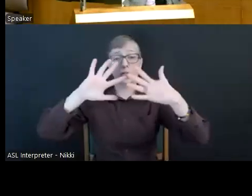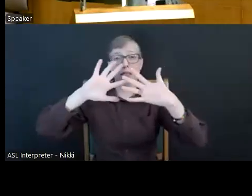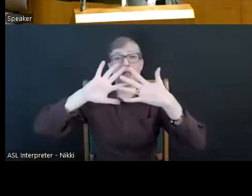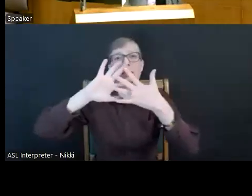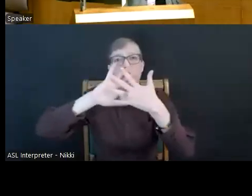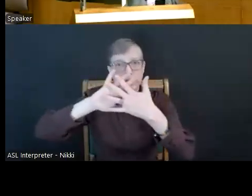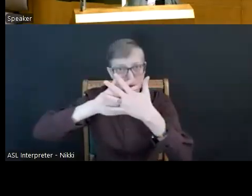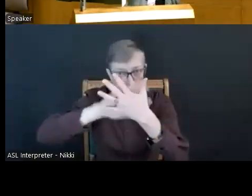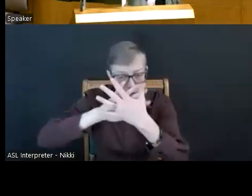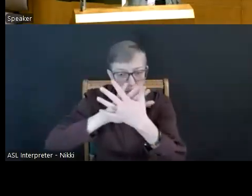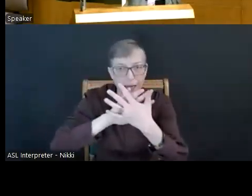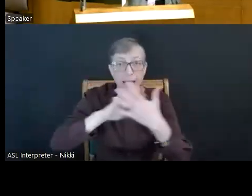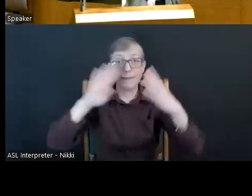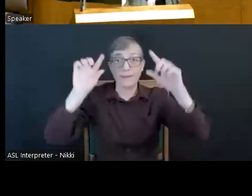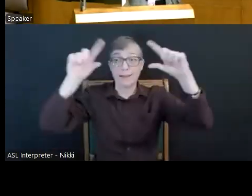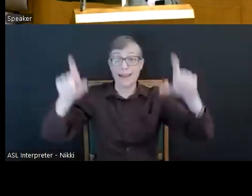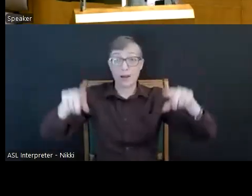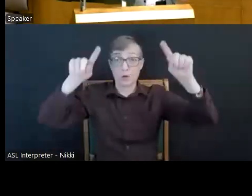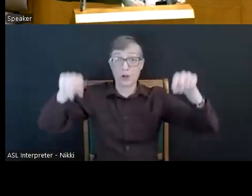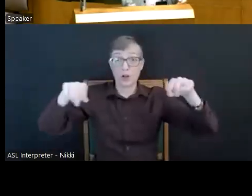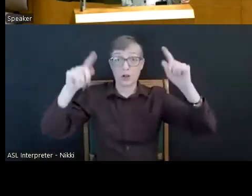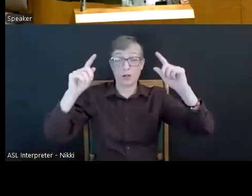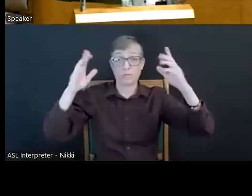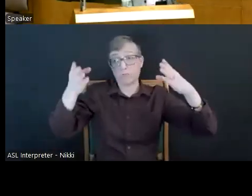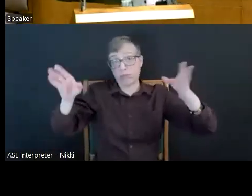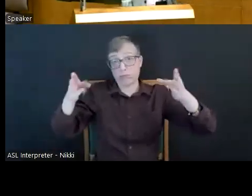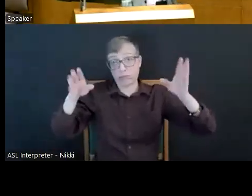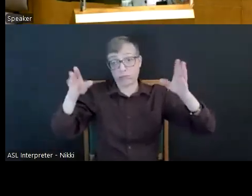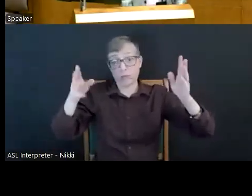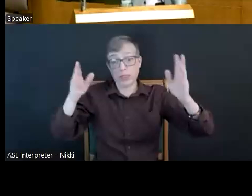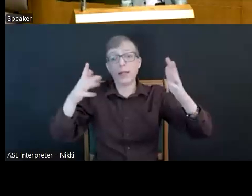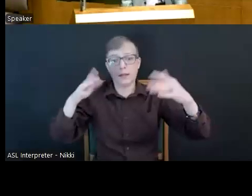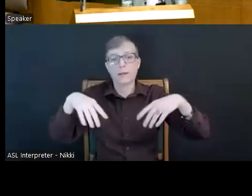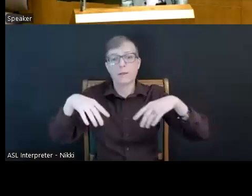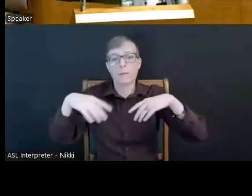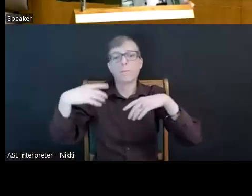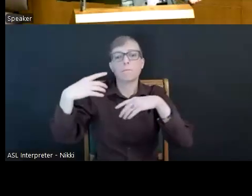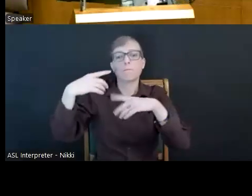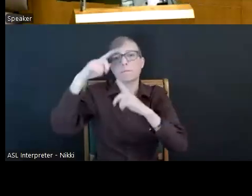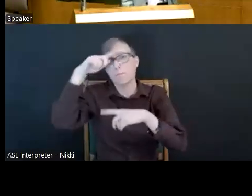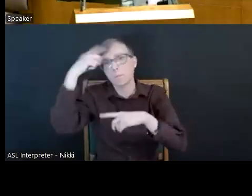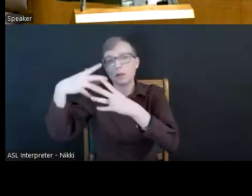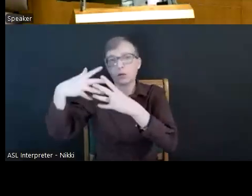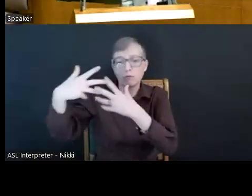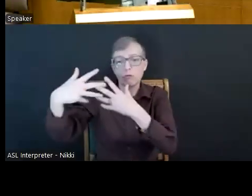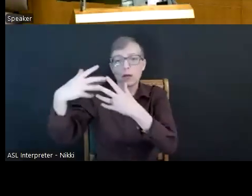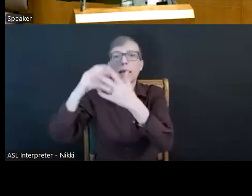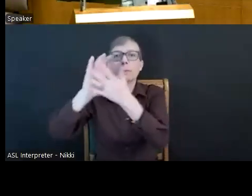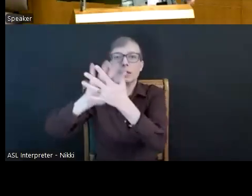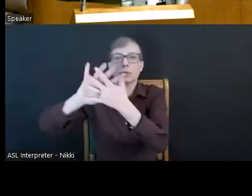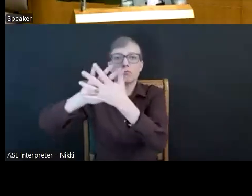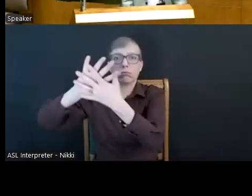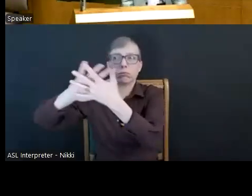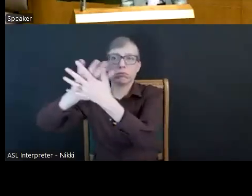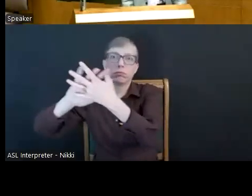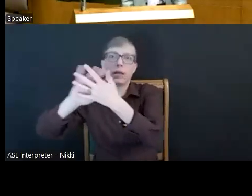or the area where they cannot see things well, gets larger and larger over time, eventually into the periphery, and can lead